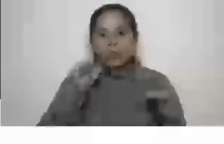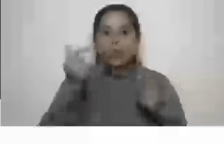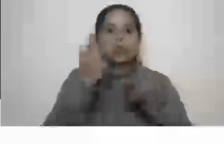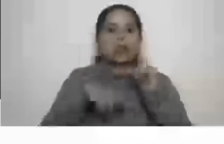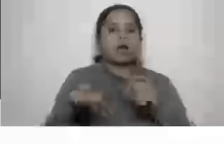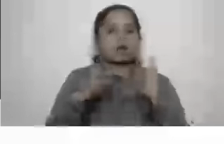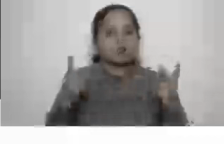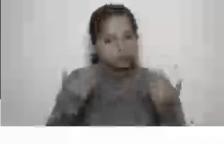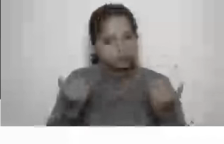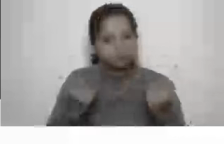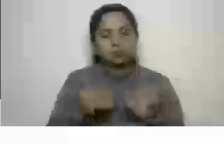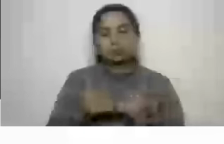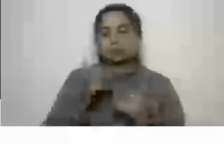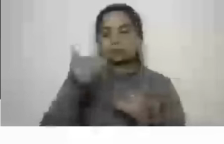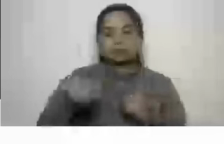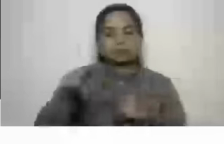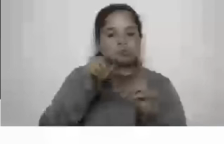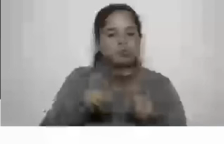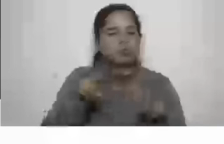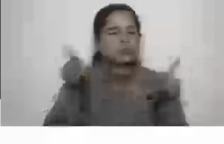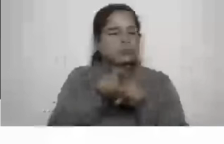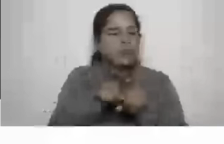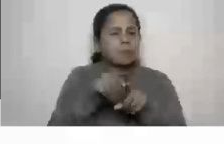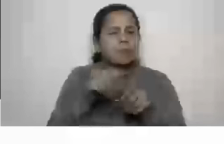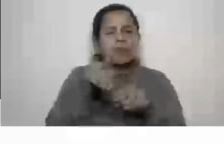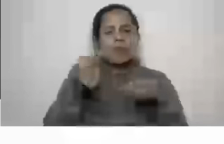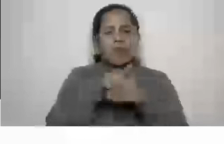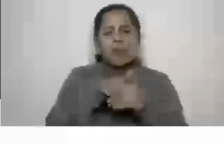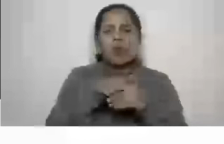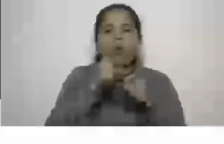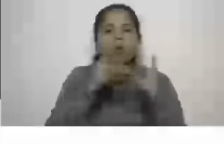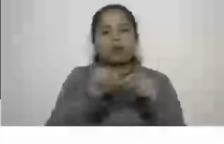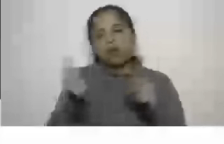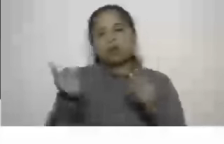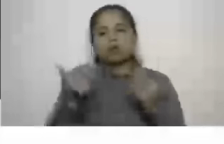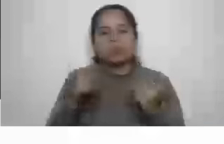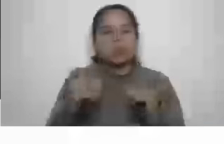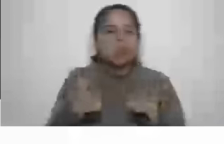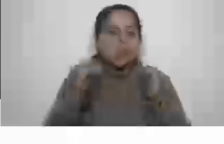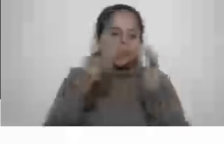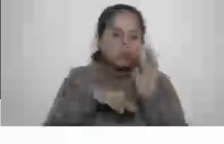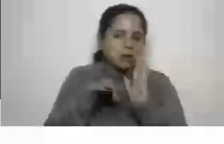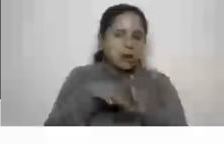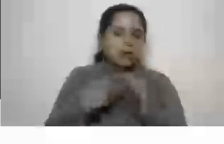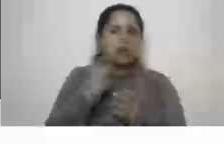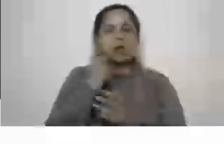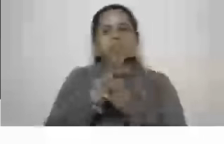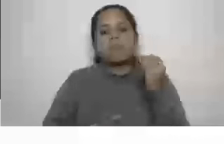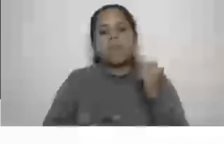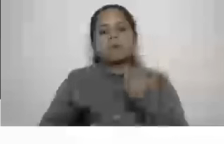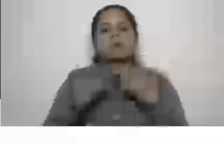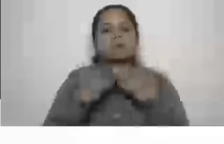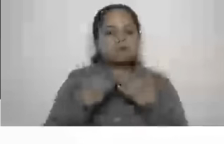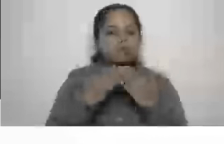language and afterwards can read the same content to them. Maybe at a higher level, bilingual books where students read the